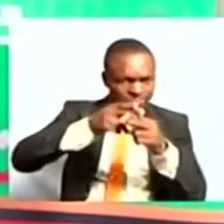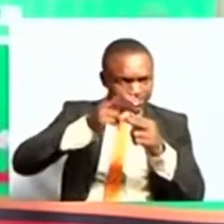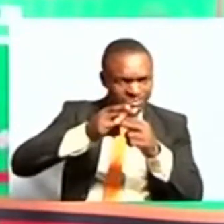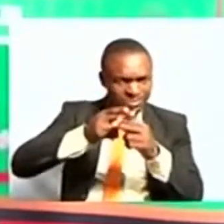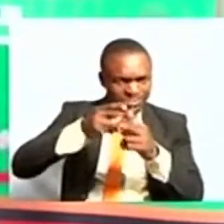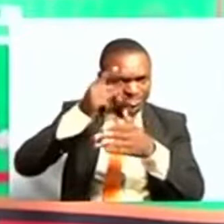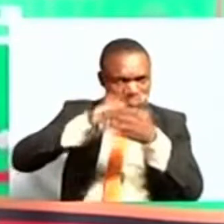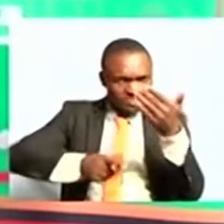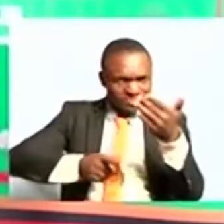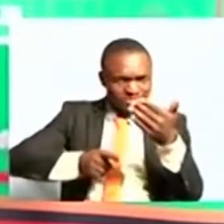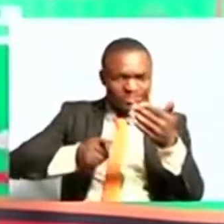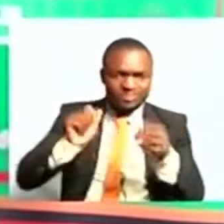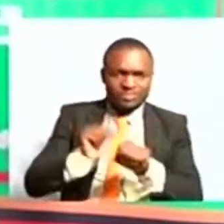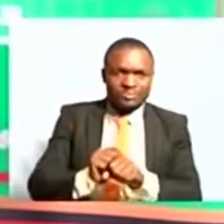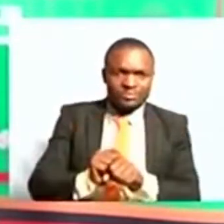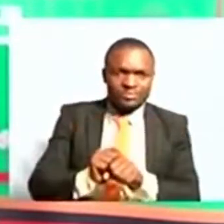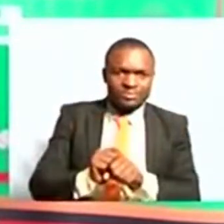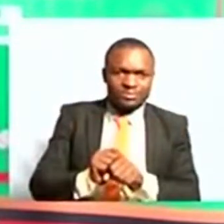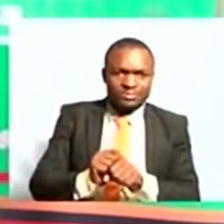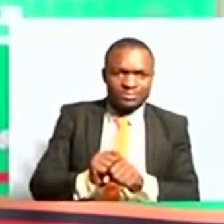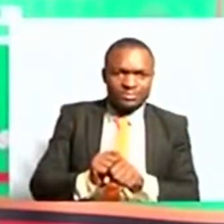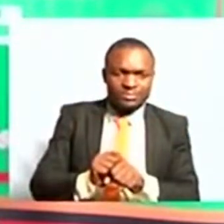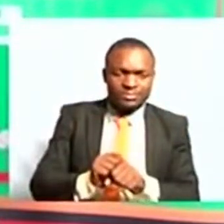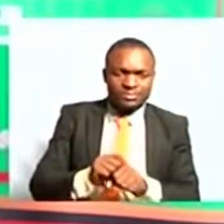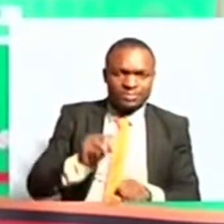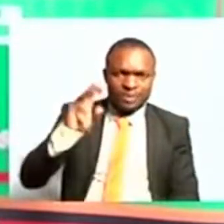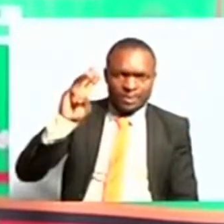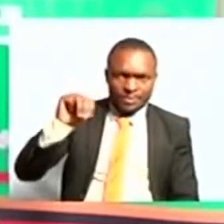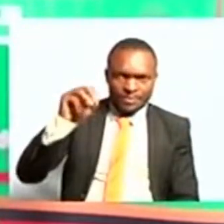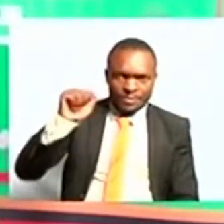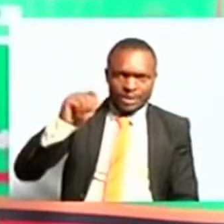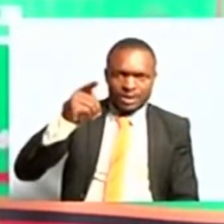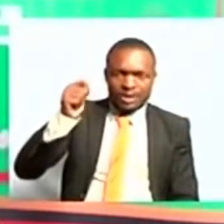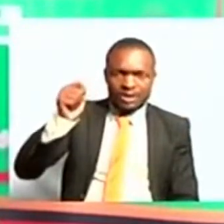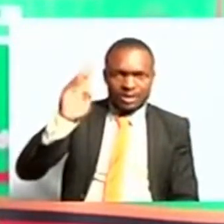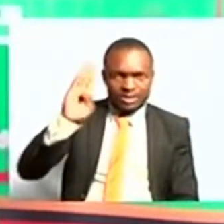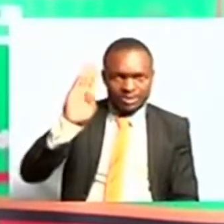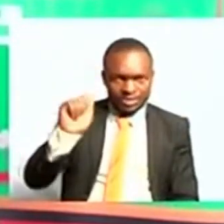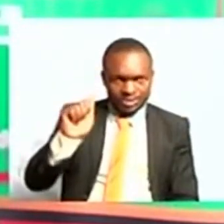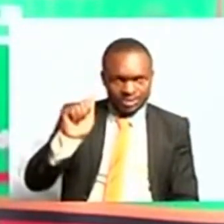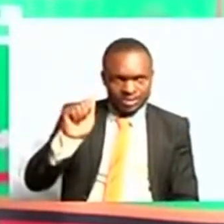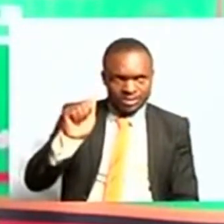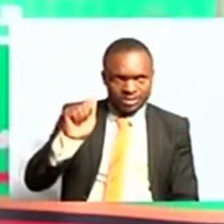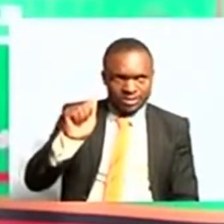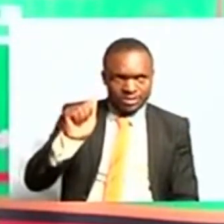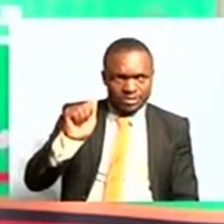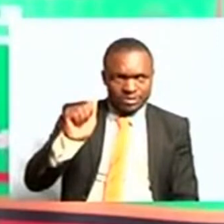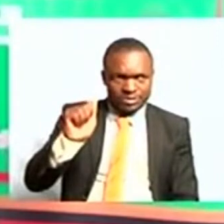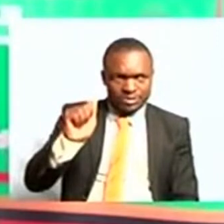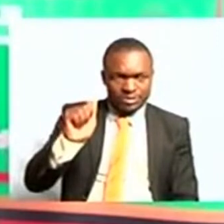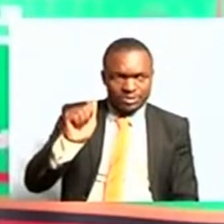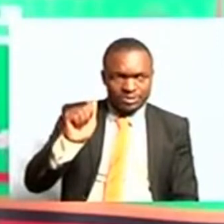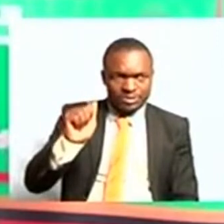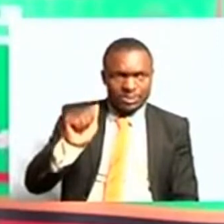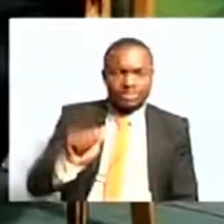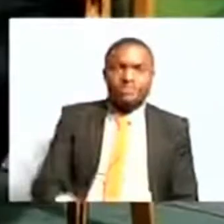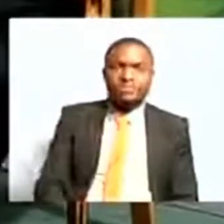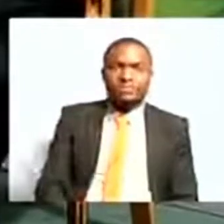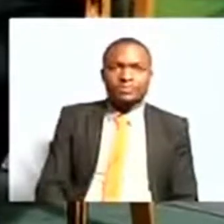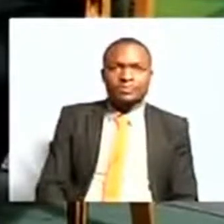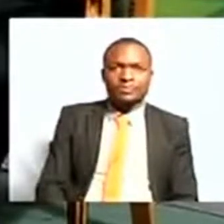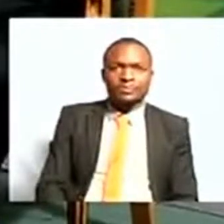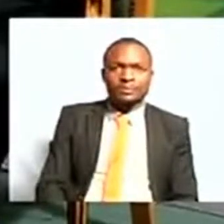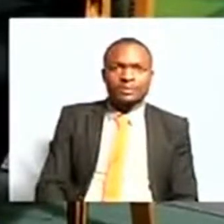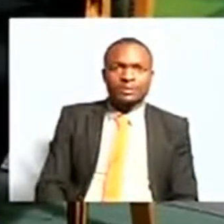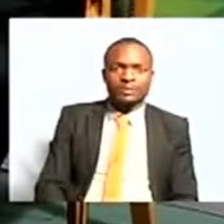name. Okay, Rabo Magawa, Lundazi, Eastern Province. Lundazi, Mr. Trevor Magala.